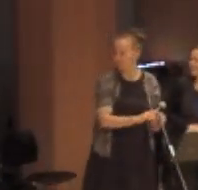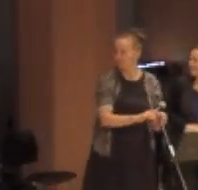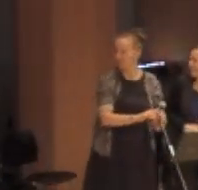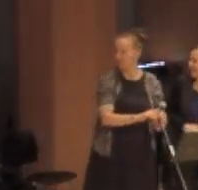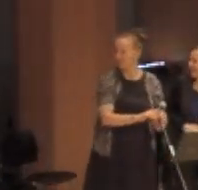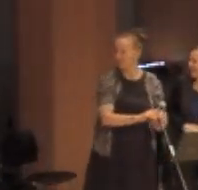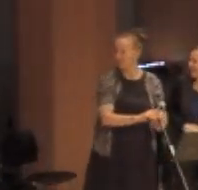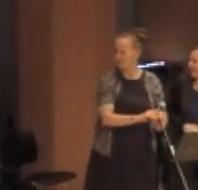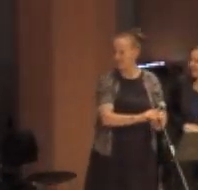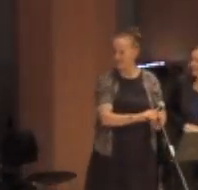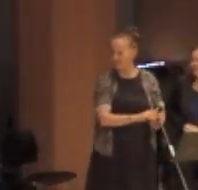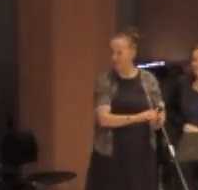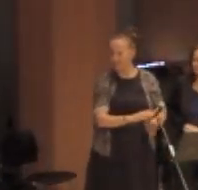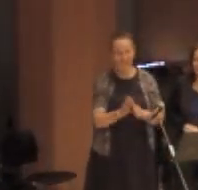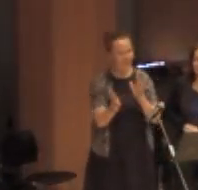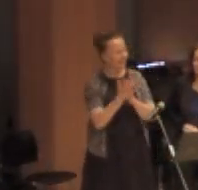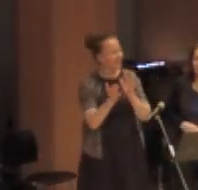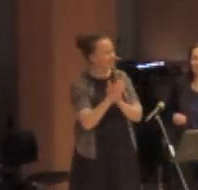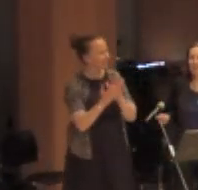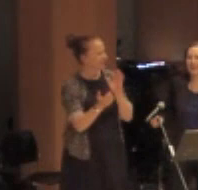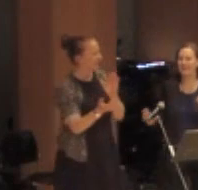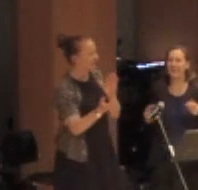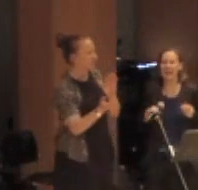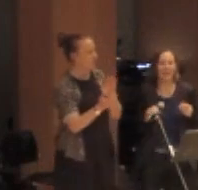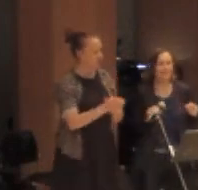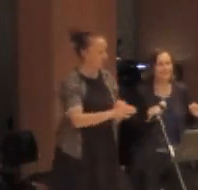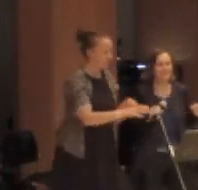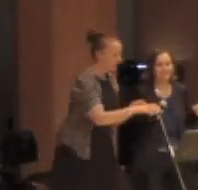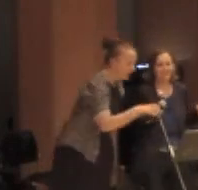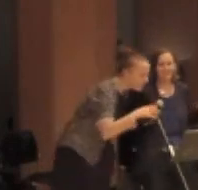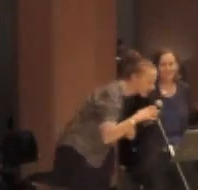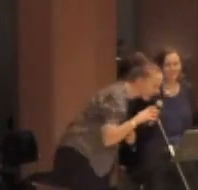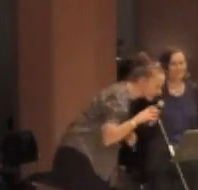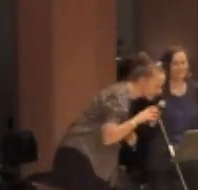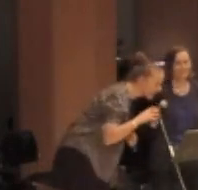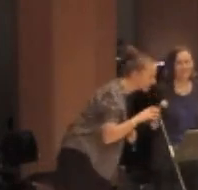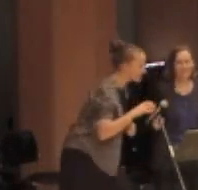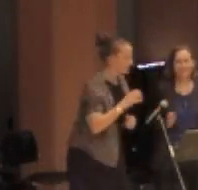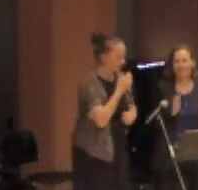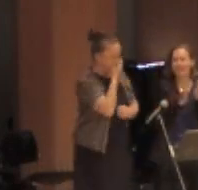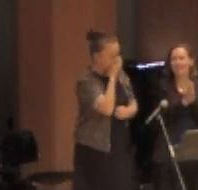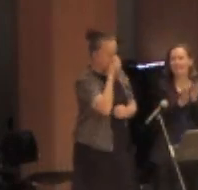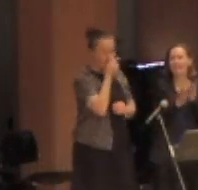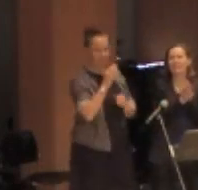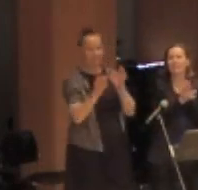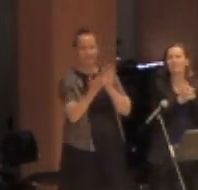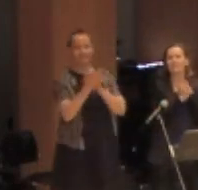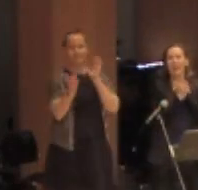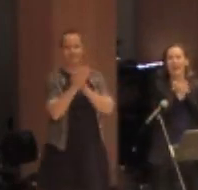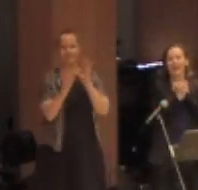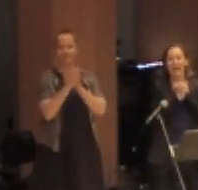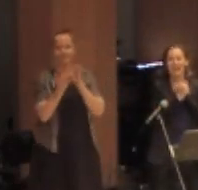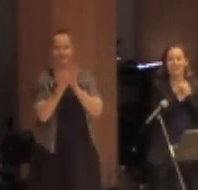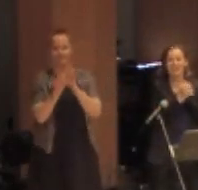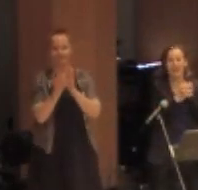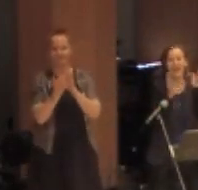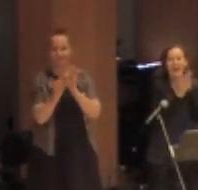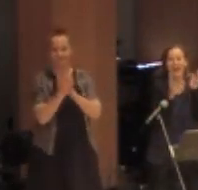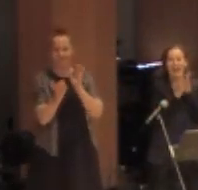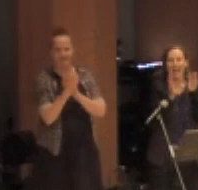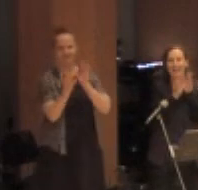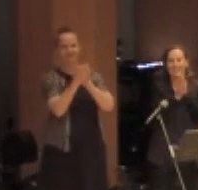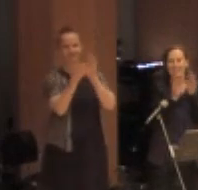everyone's yay yay okay now and big hand to the audience yes and thank you Frank